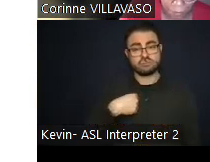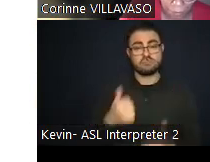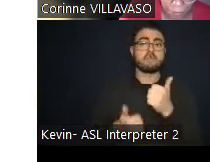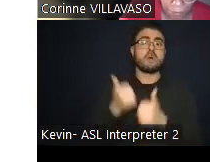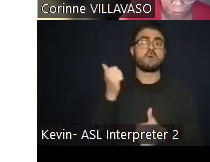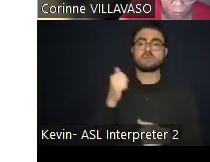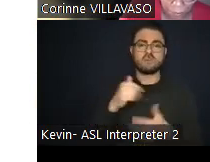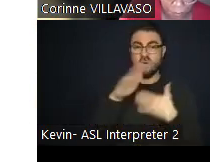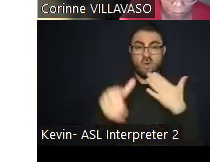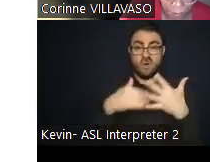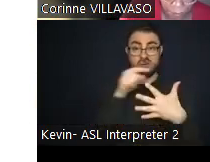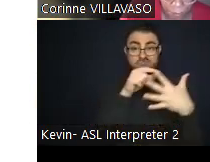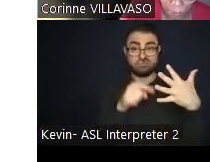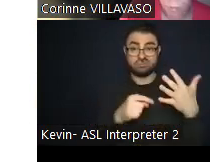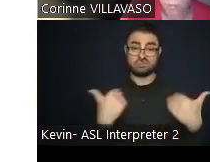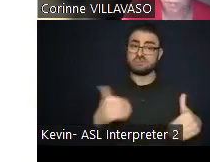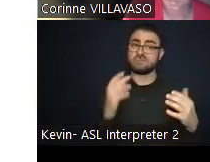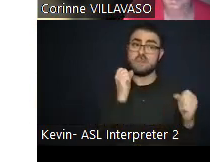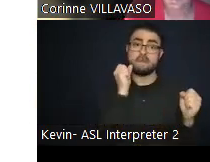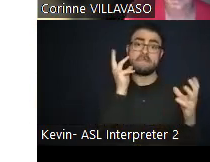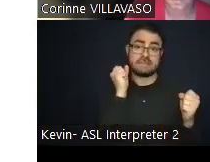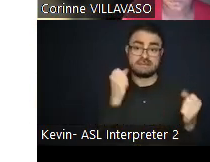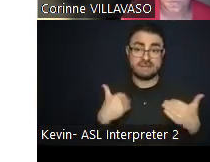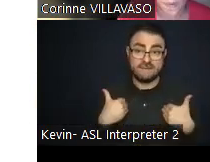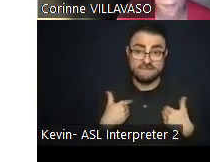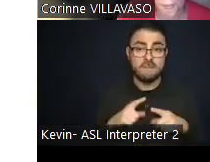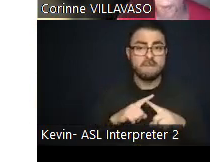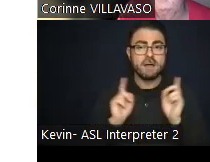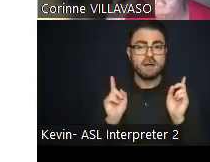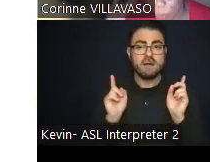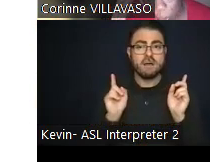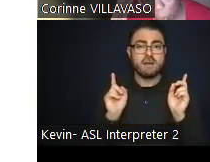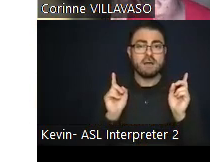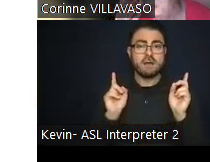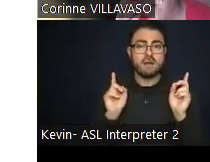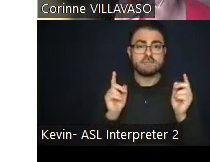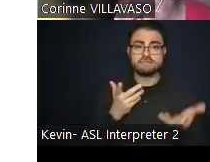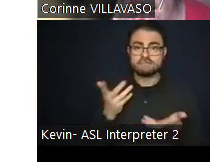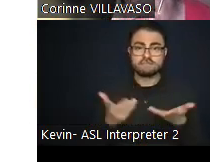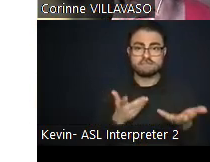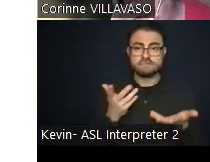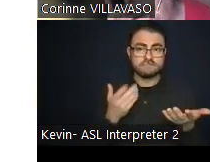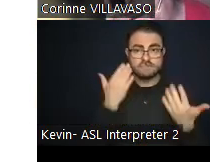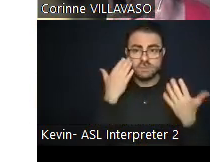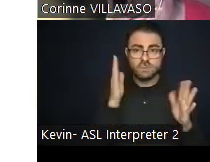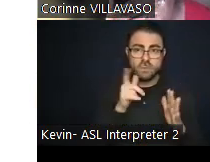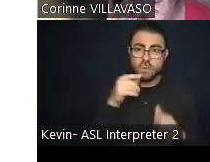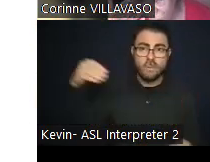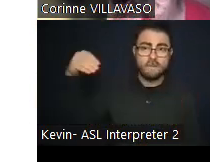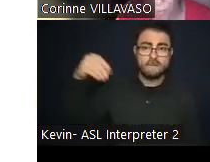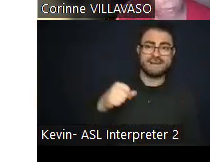all of this seems amazing, but I don't know who's paying for